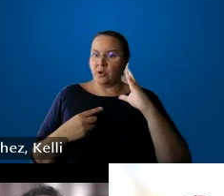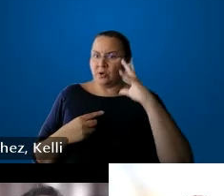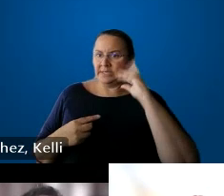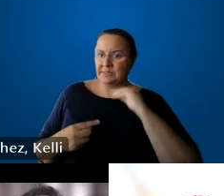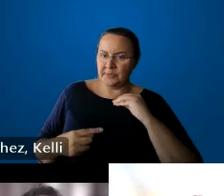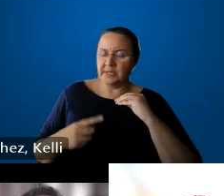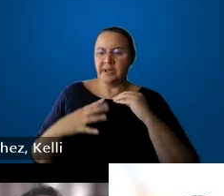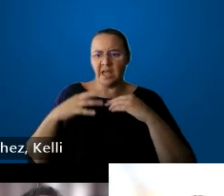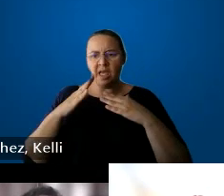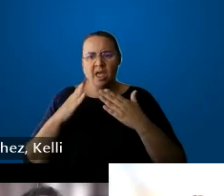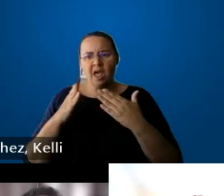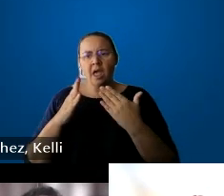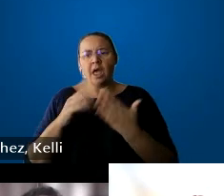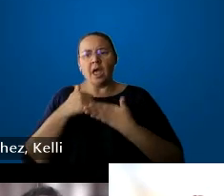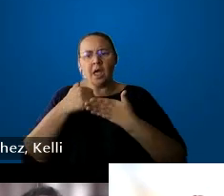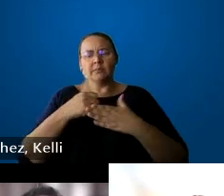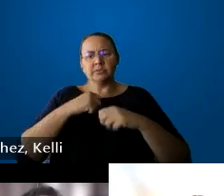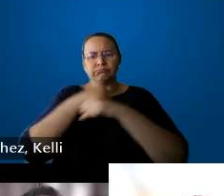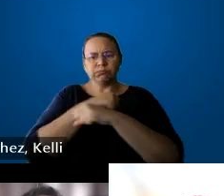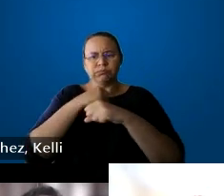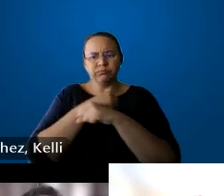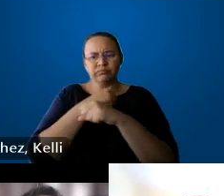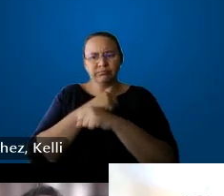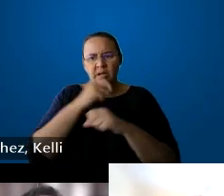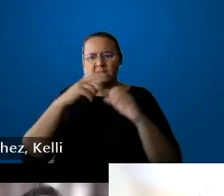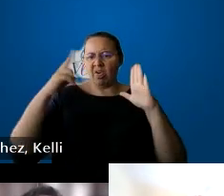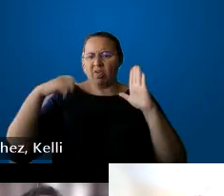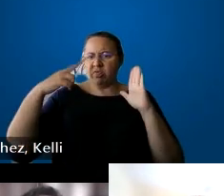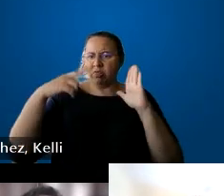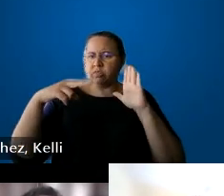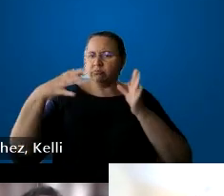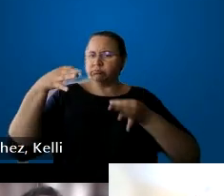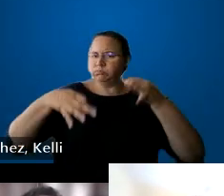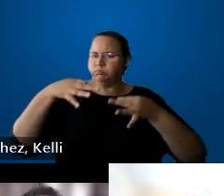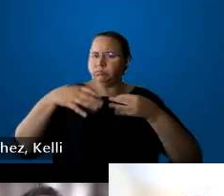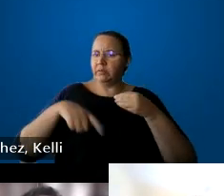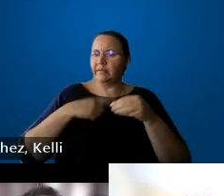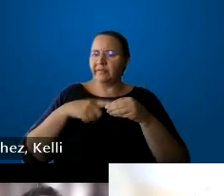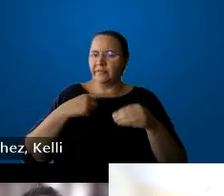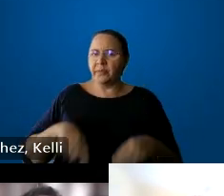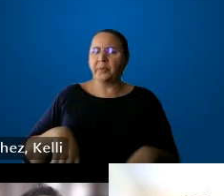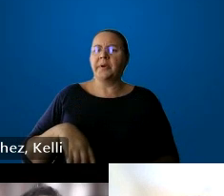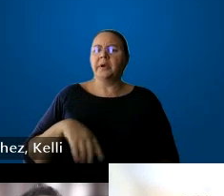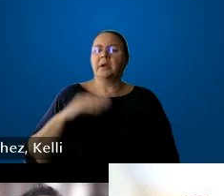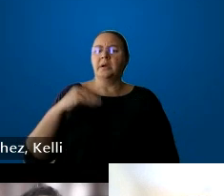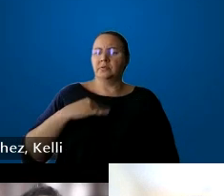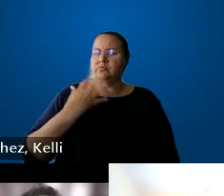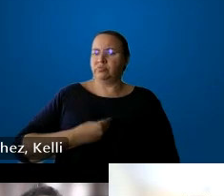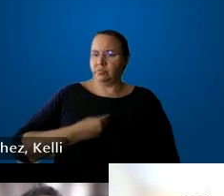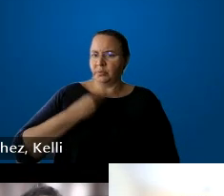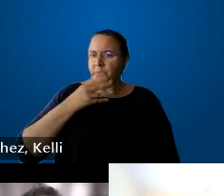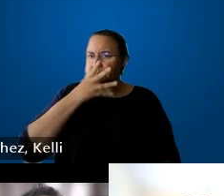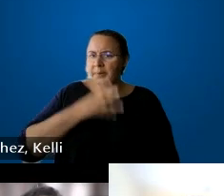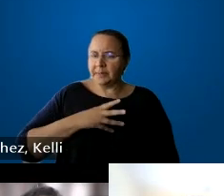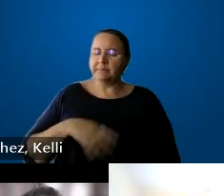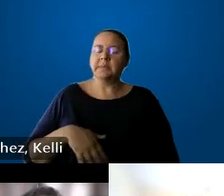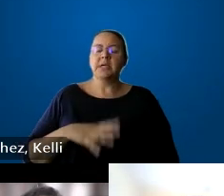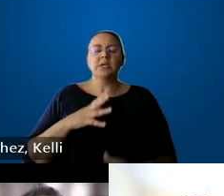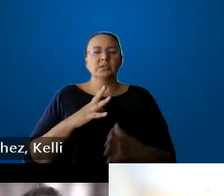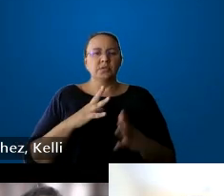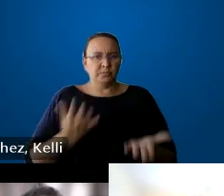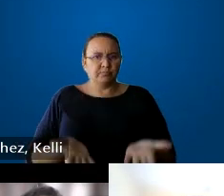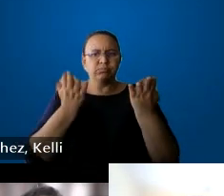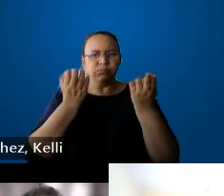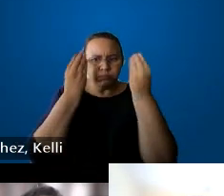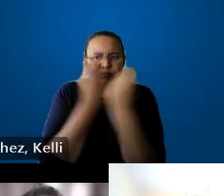stigma against transgender women and individuals with substance use disorder. Jada's unwavering commitment to raising awareness,